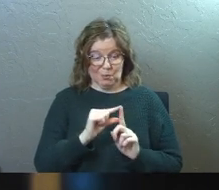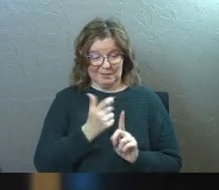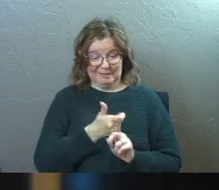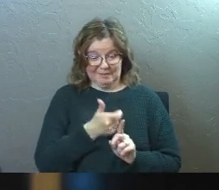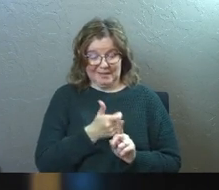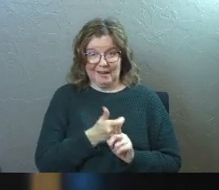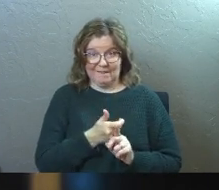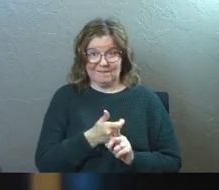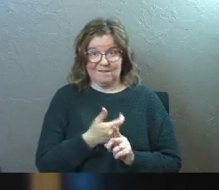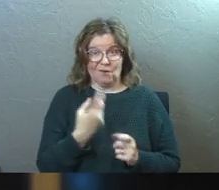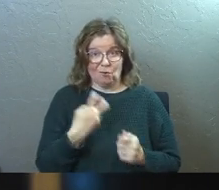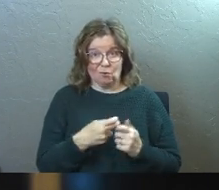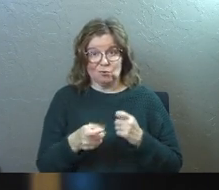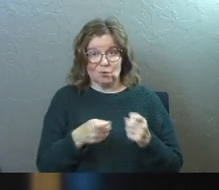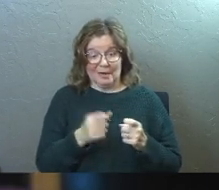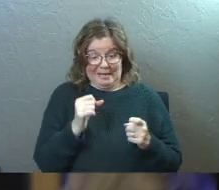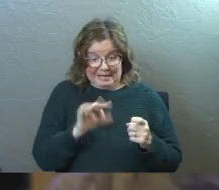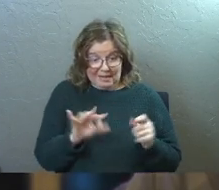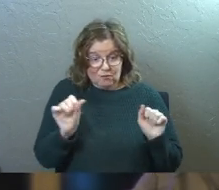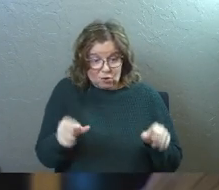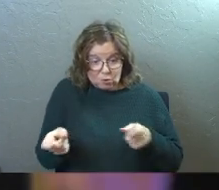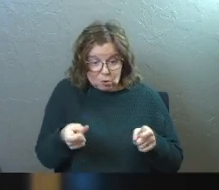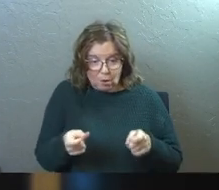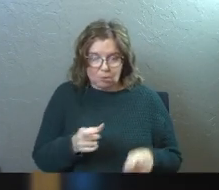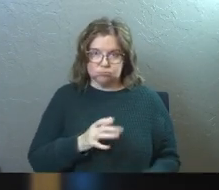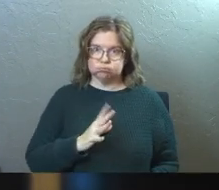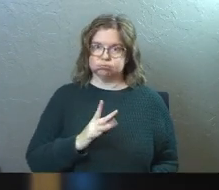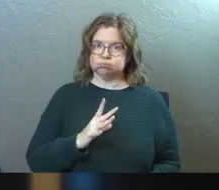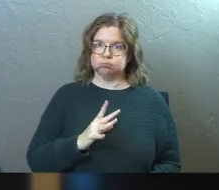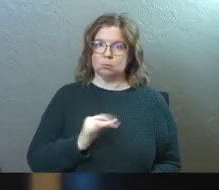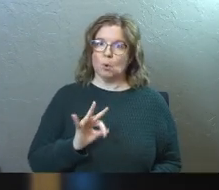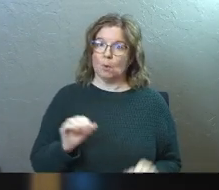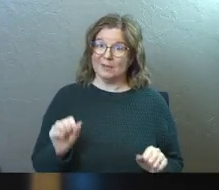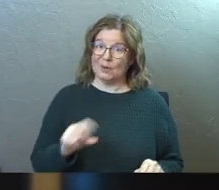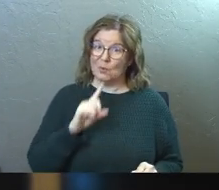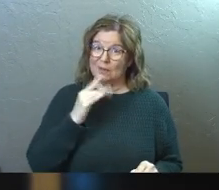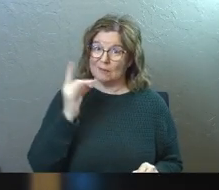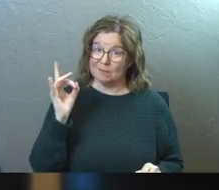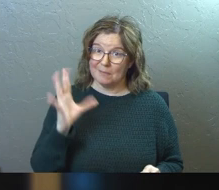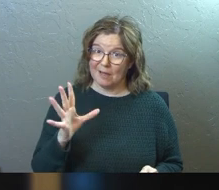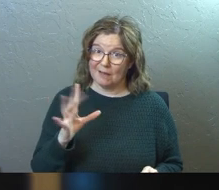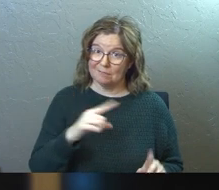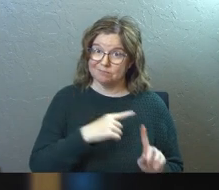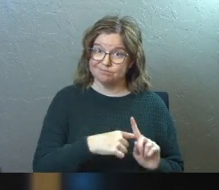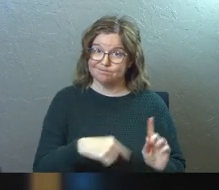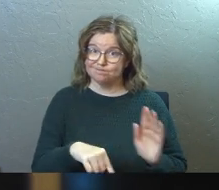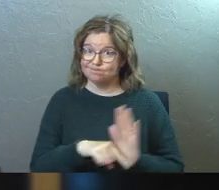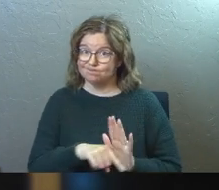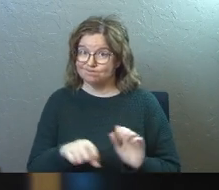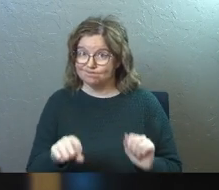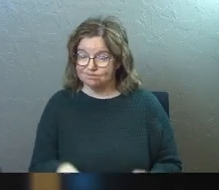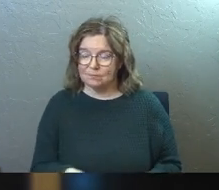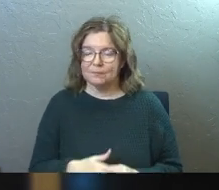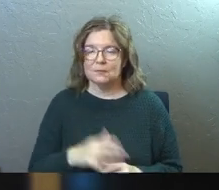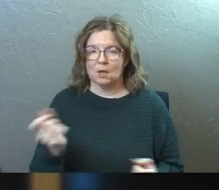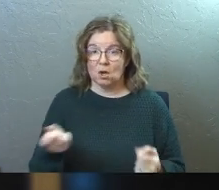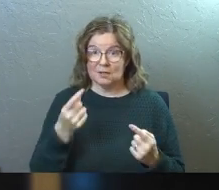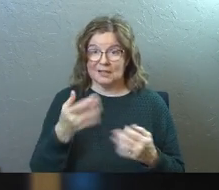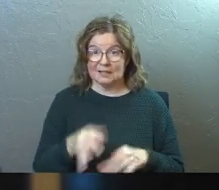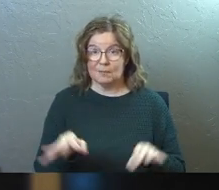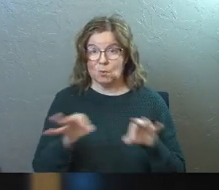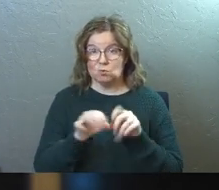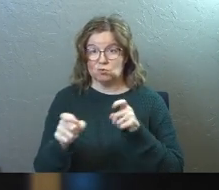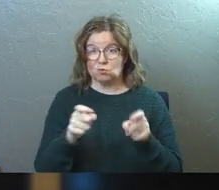could have some control here, things would either look really good or potentially really bad, right? Understand the significance of the control of your